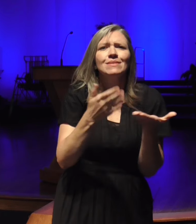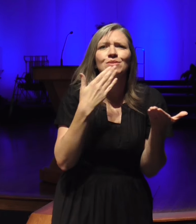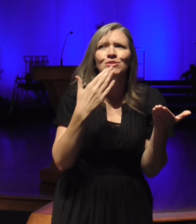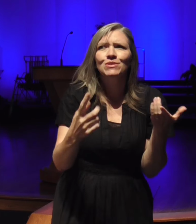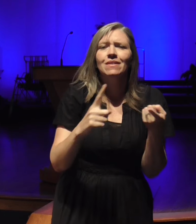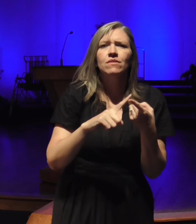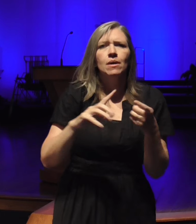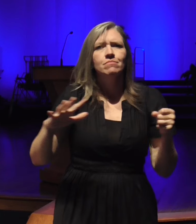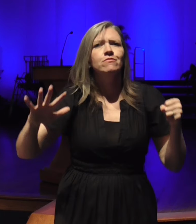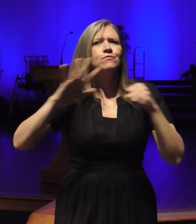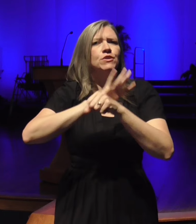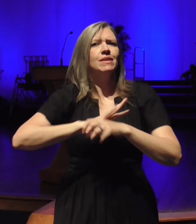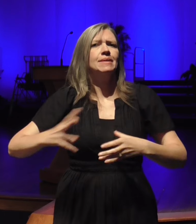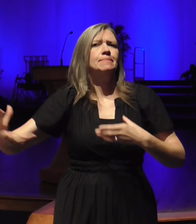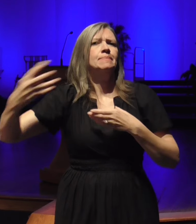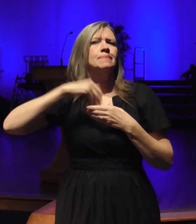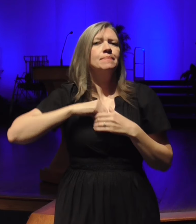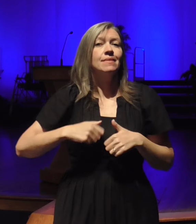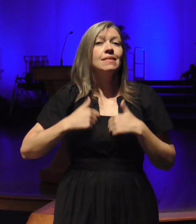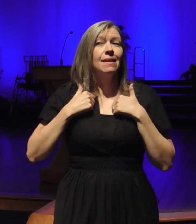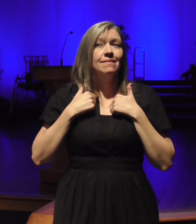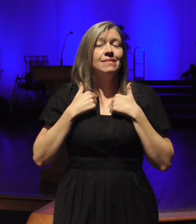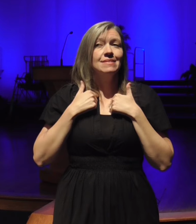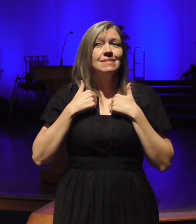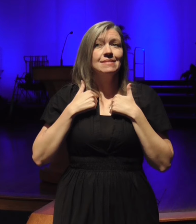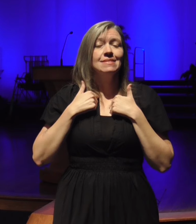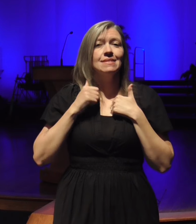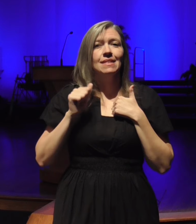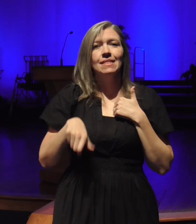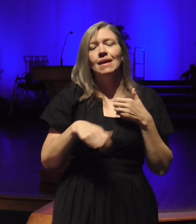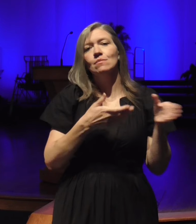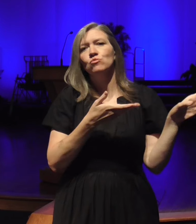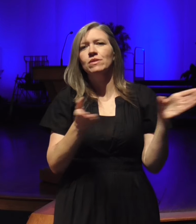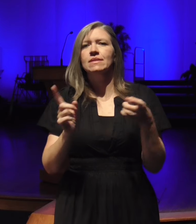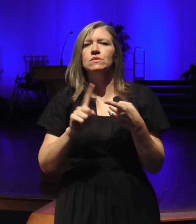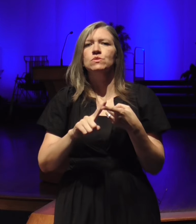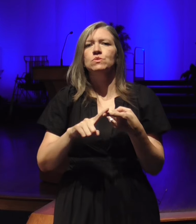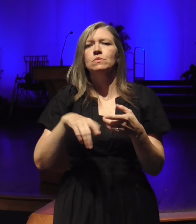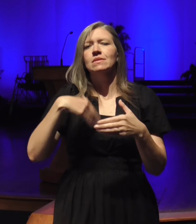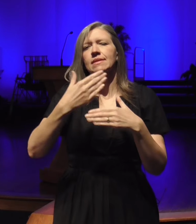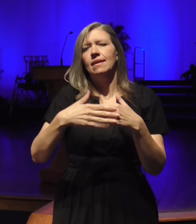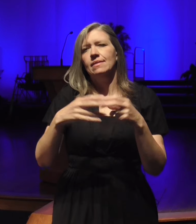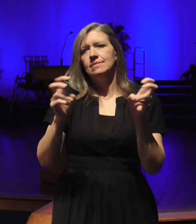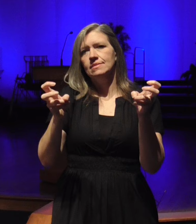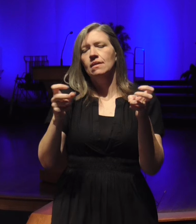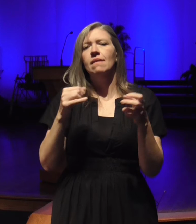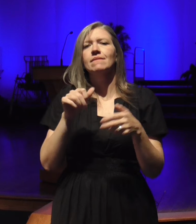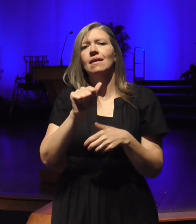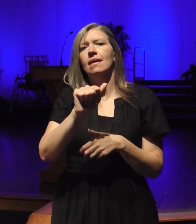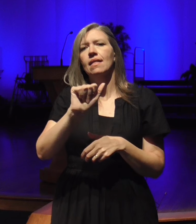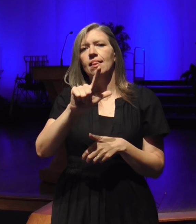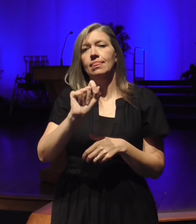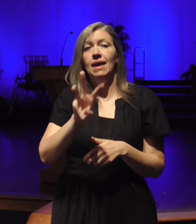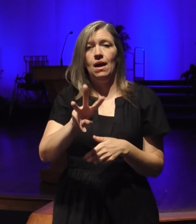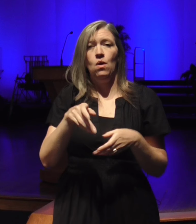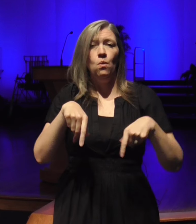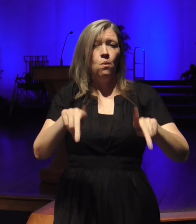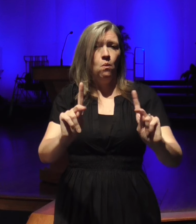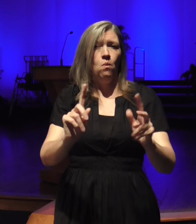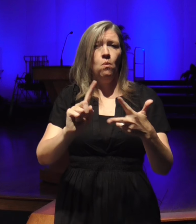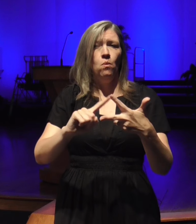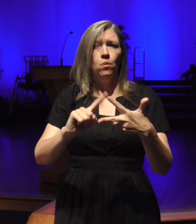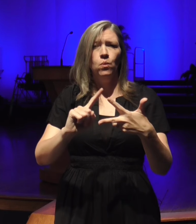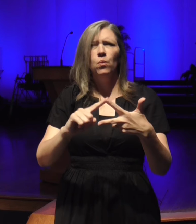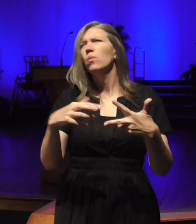it. Not realizing that that clinging is the very thing that stops that good from entering our lives and brings us to